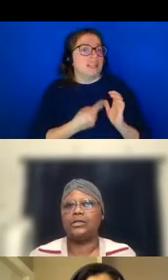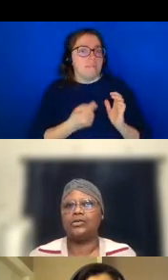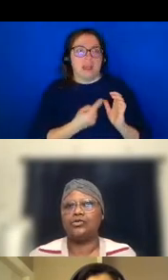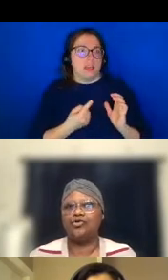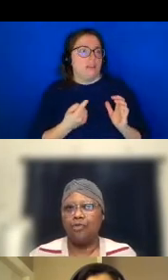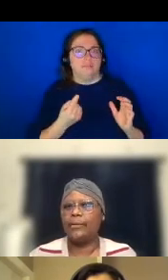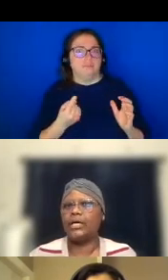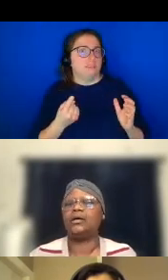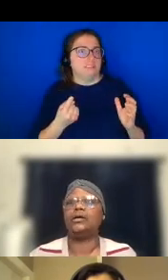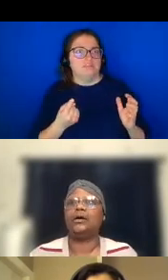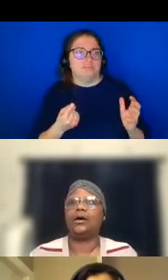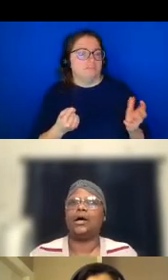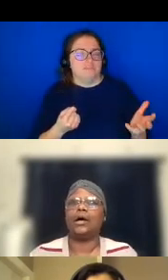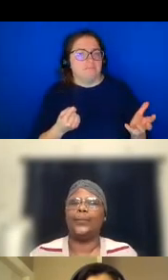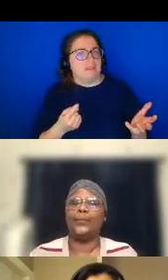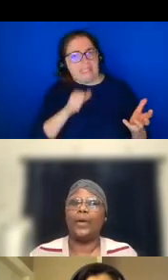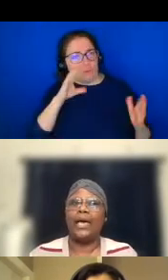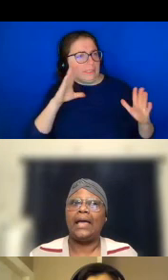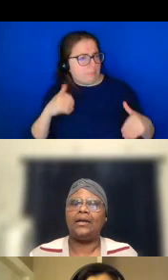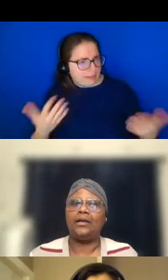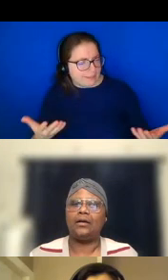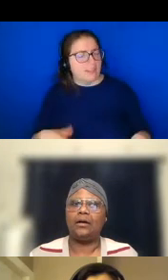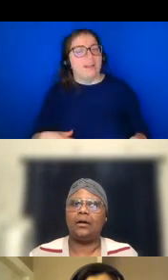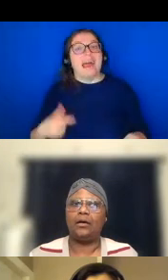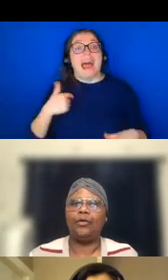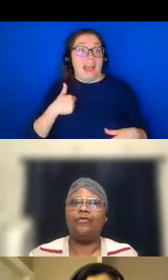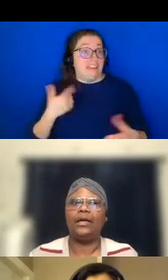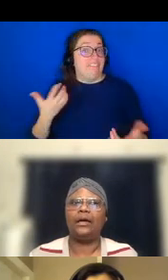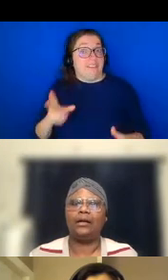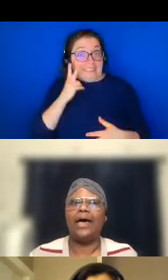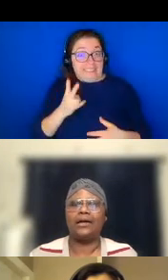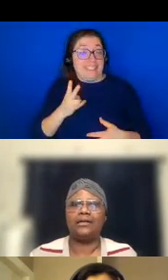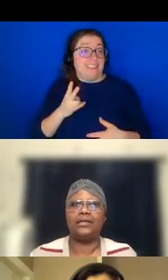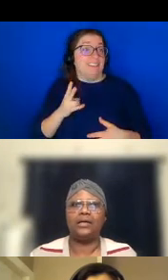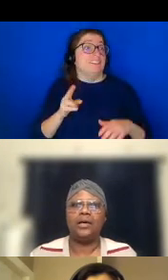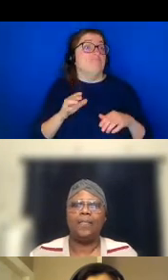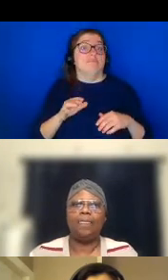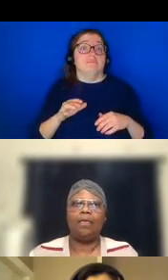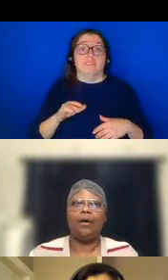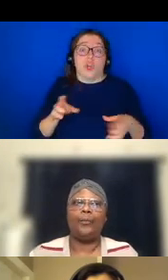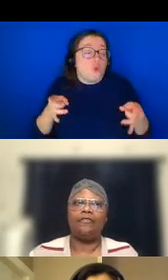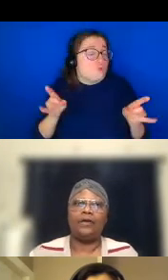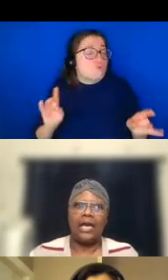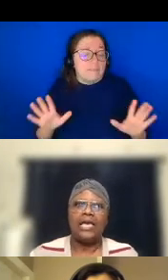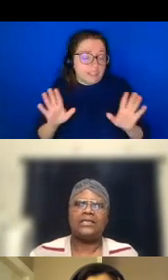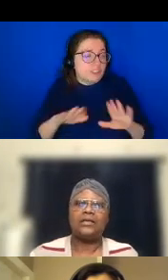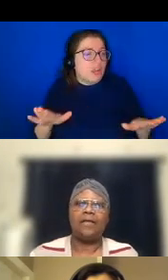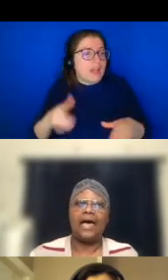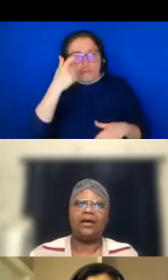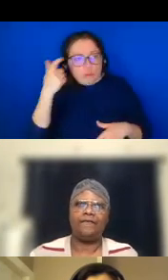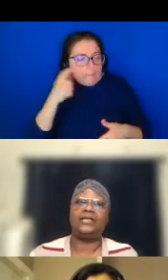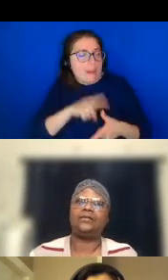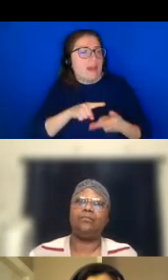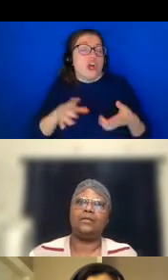child trauma and horrific neglect, but the case